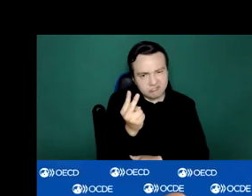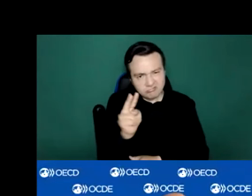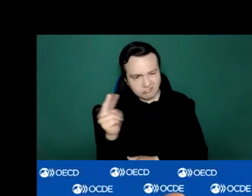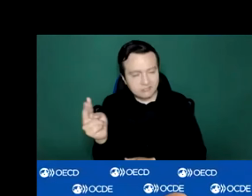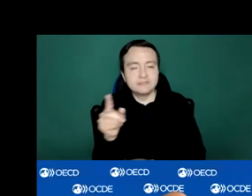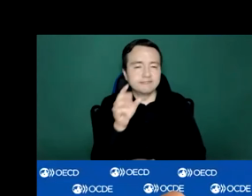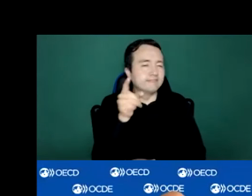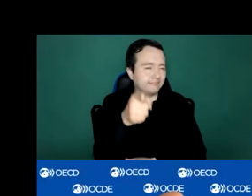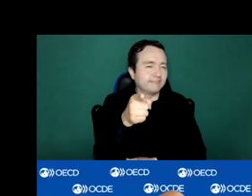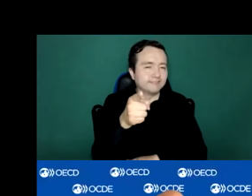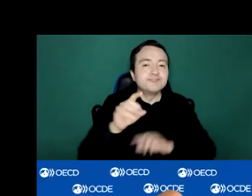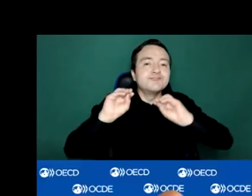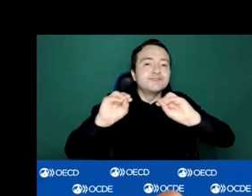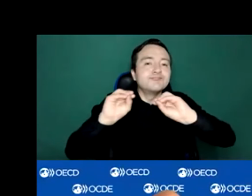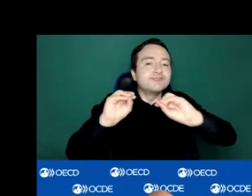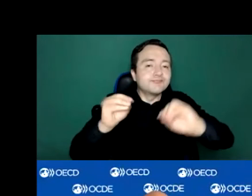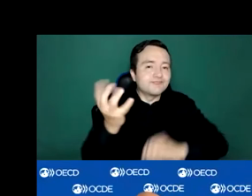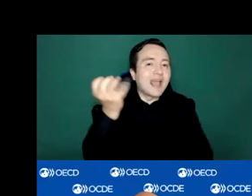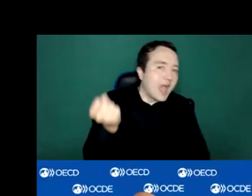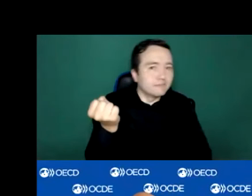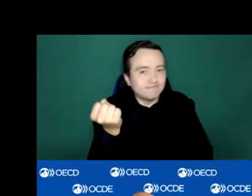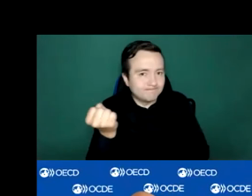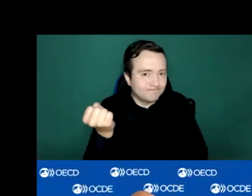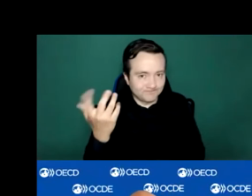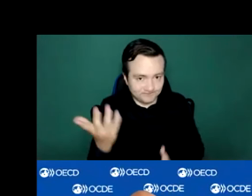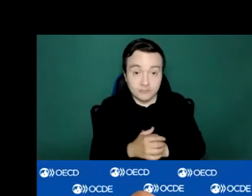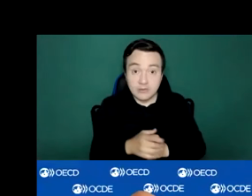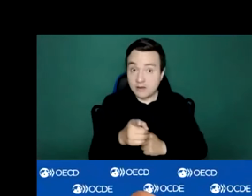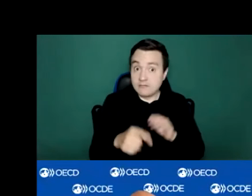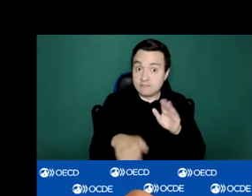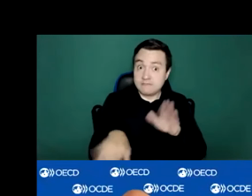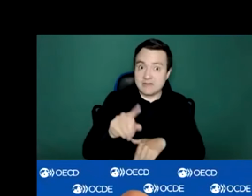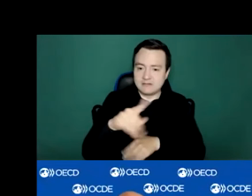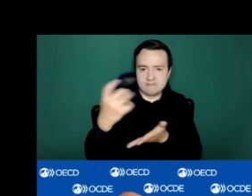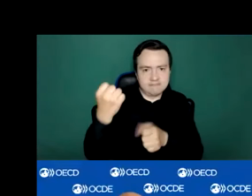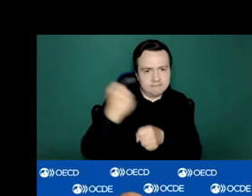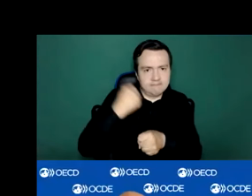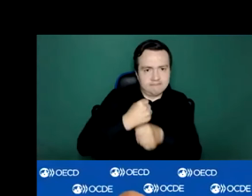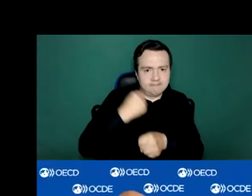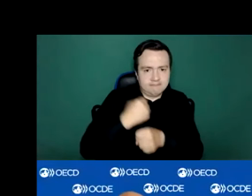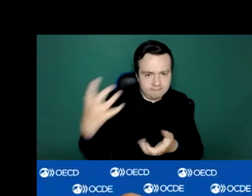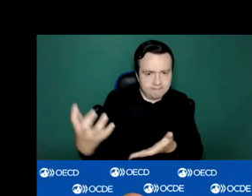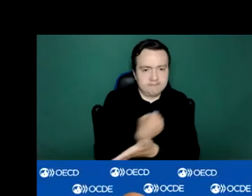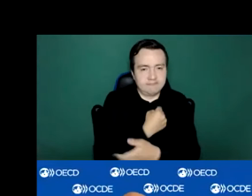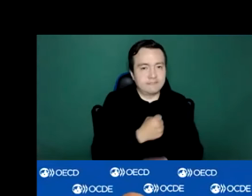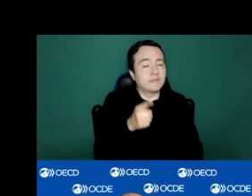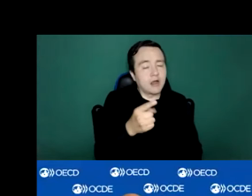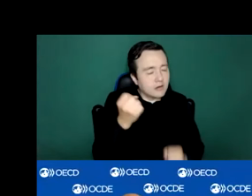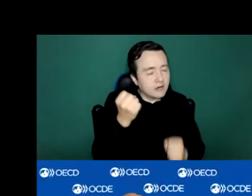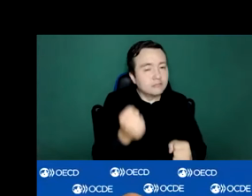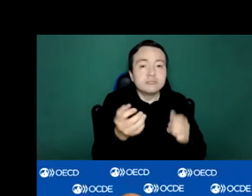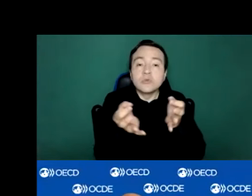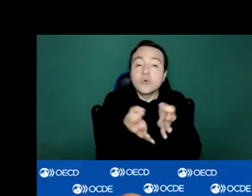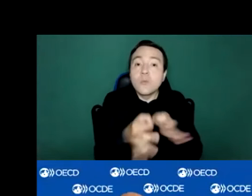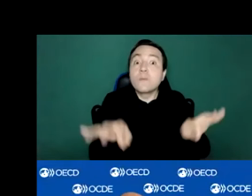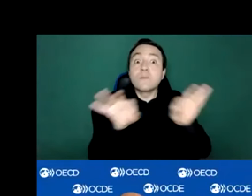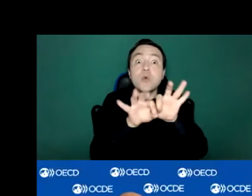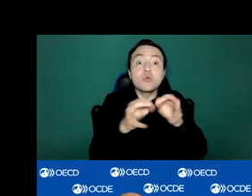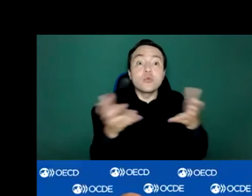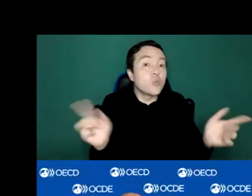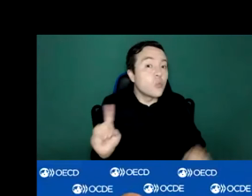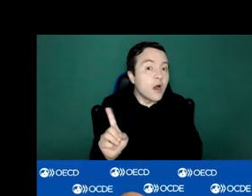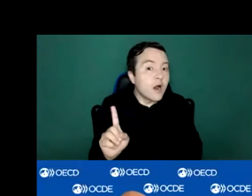Latin America and the Caribbean. When you see the problem of delayed or foregone care due to financial